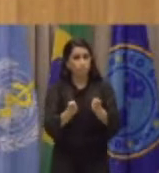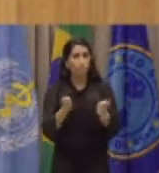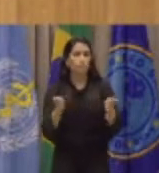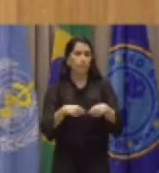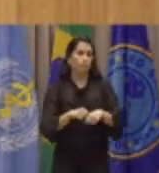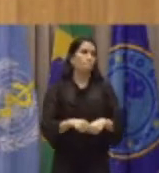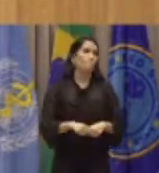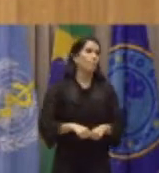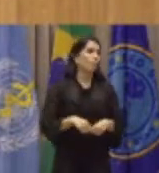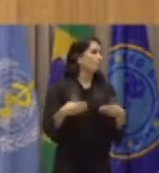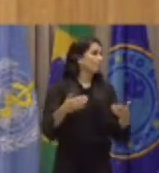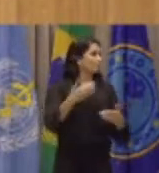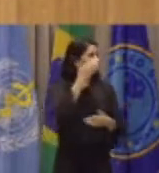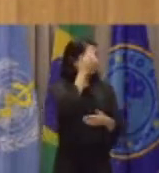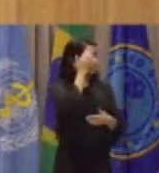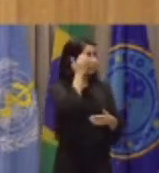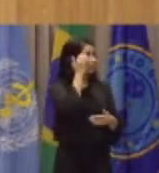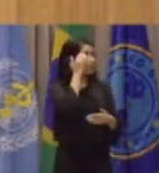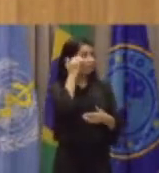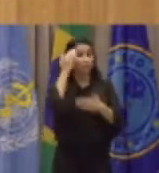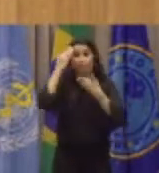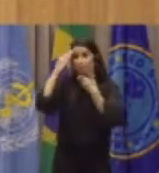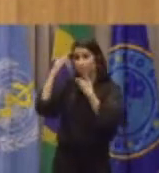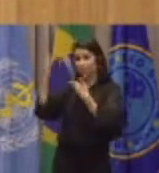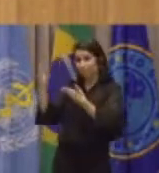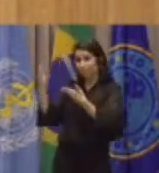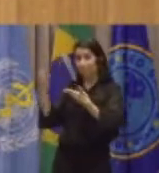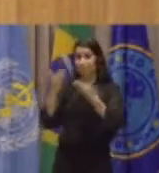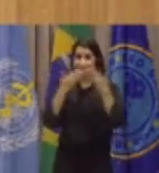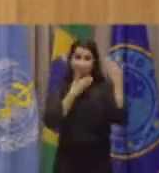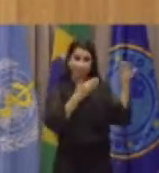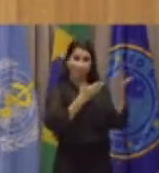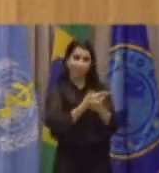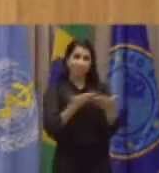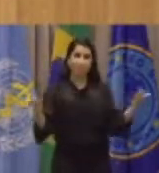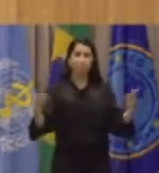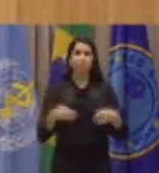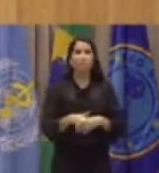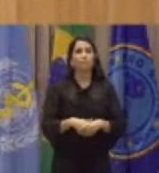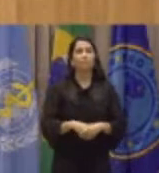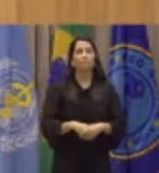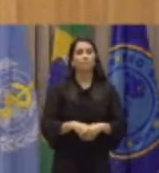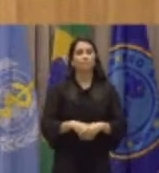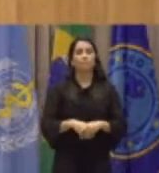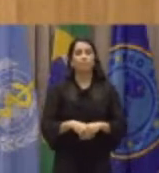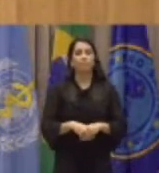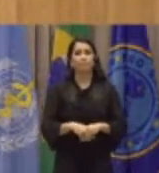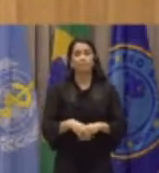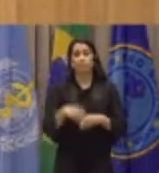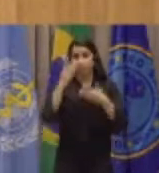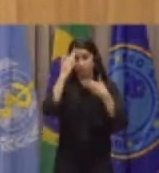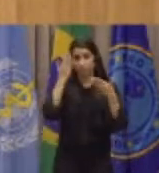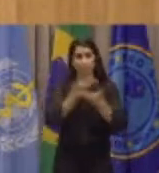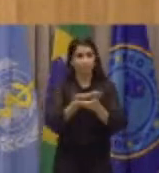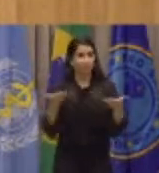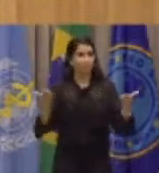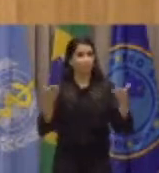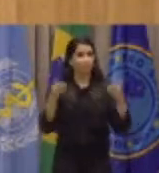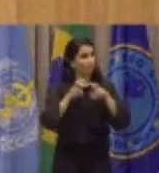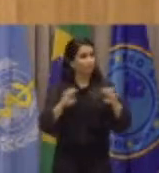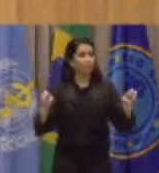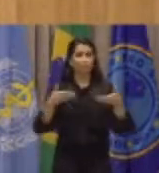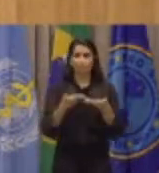Can manage that. So I thank Gabriel, Gabriela, Ricardo, Sandro. It